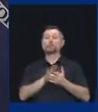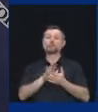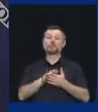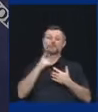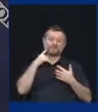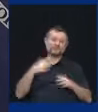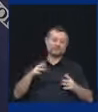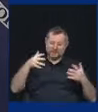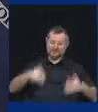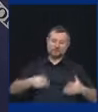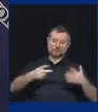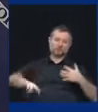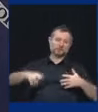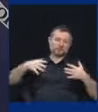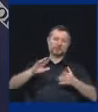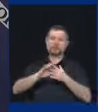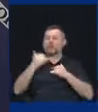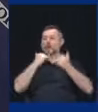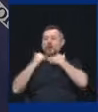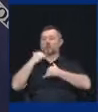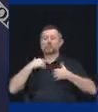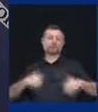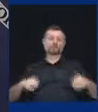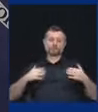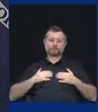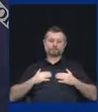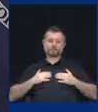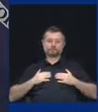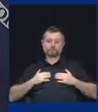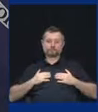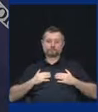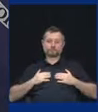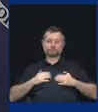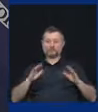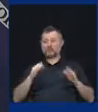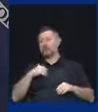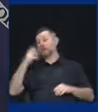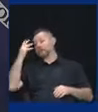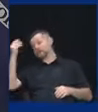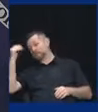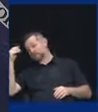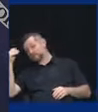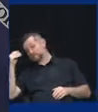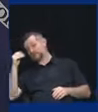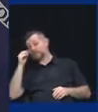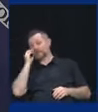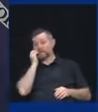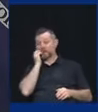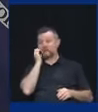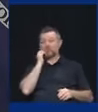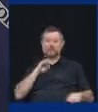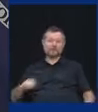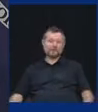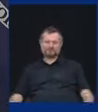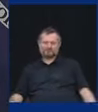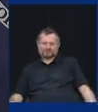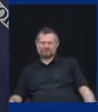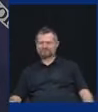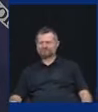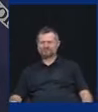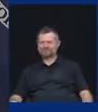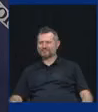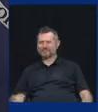want to make any mistakes. But the outside, I don't understand how you can rationalize that